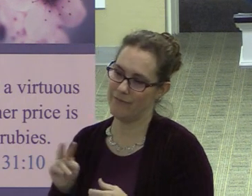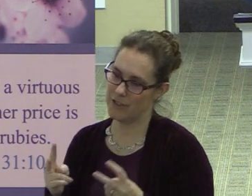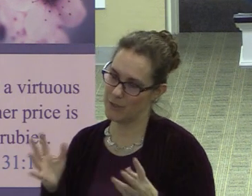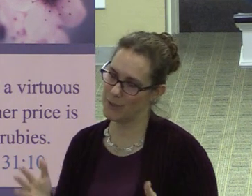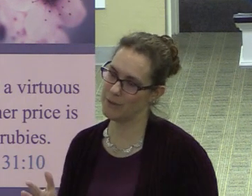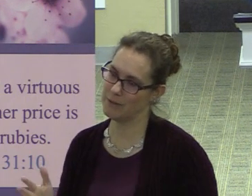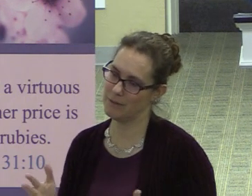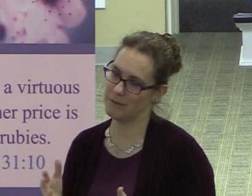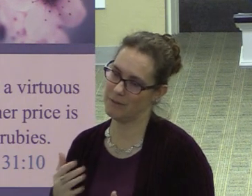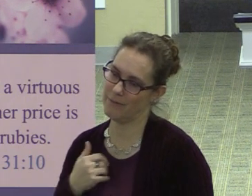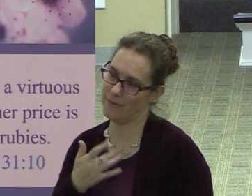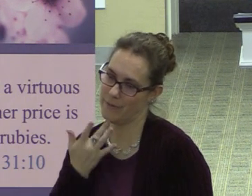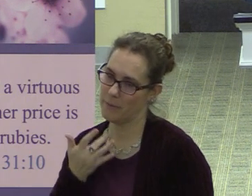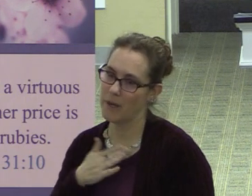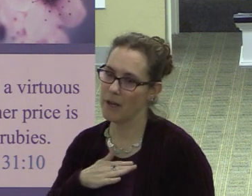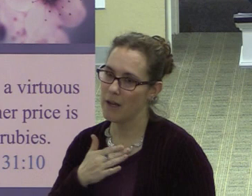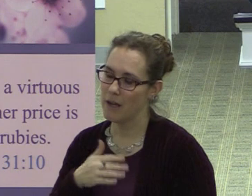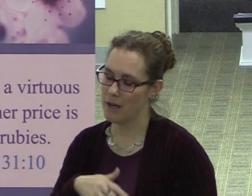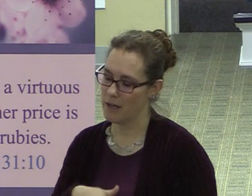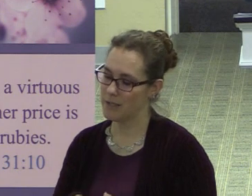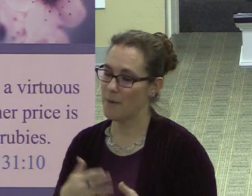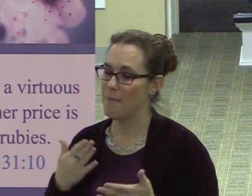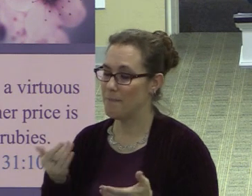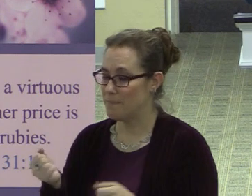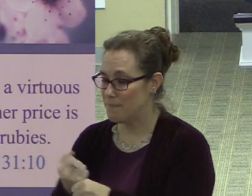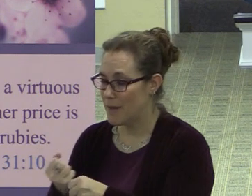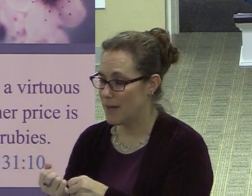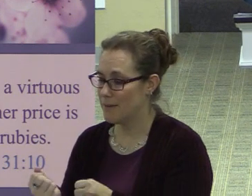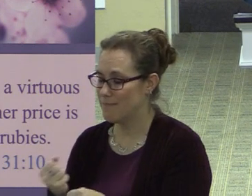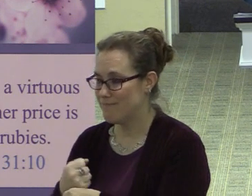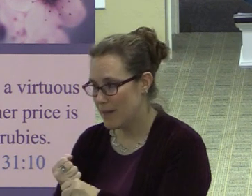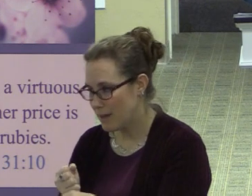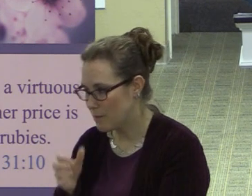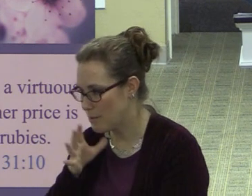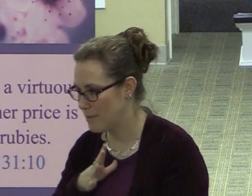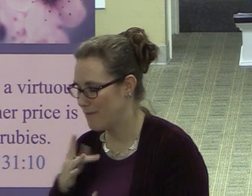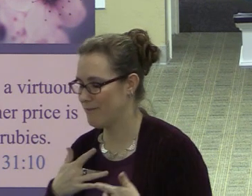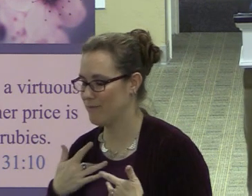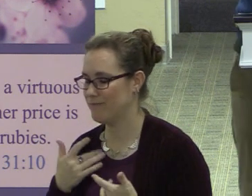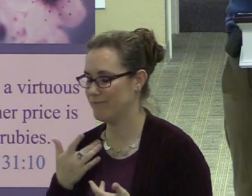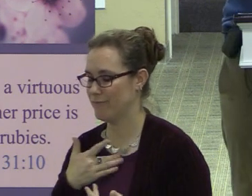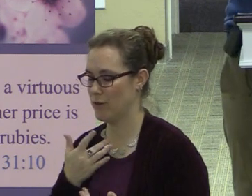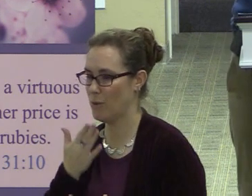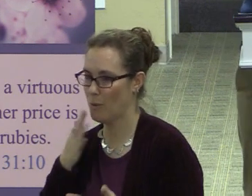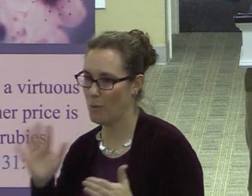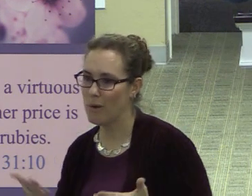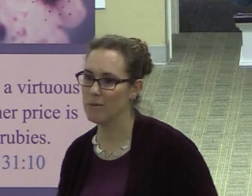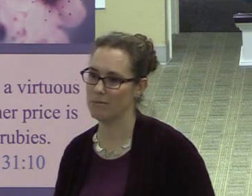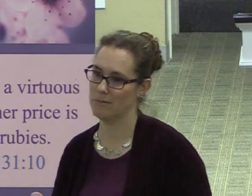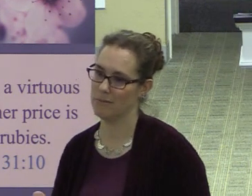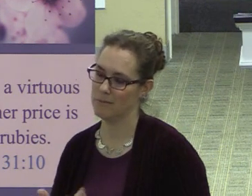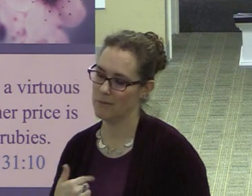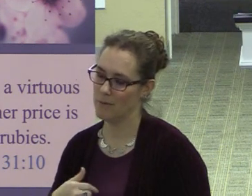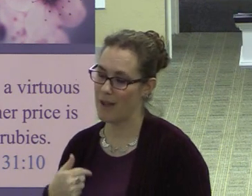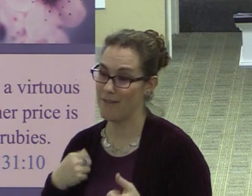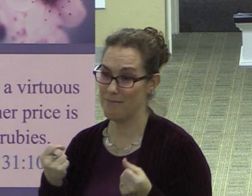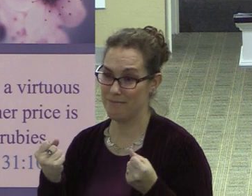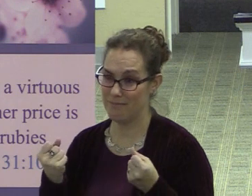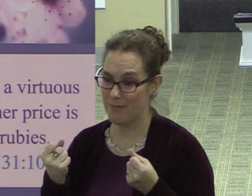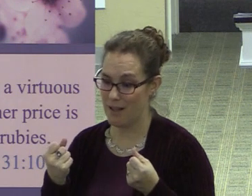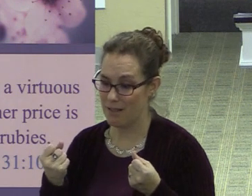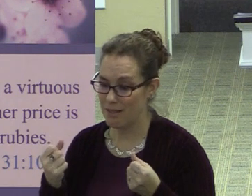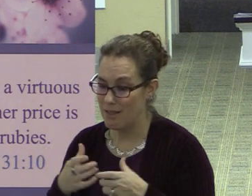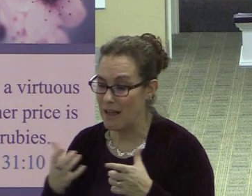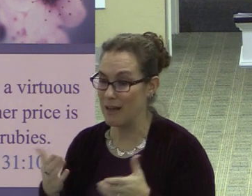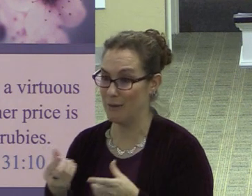visiting. Make them feel welcome. Have those conversations with them. Because, you know, I do. I believe our church, we have a lot going on. We could be a help to